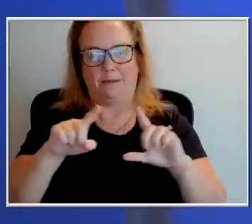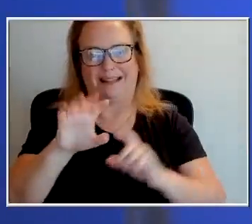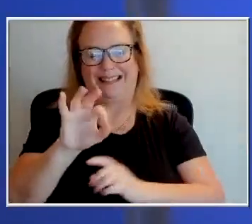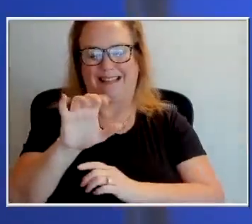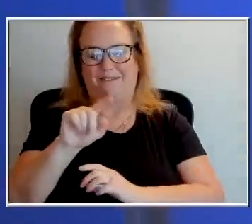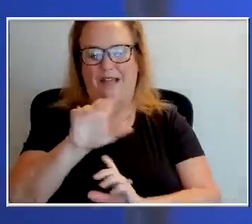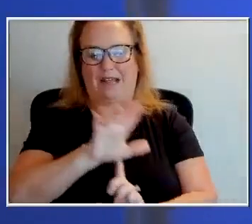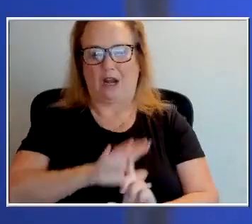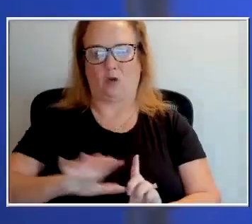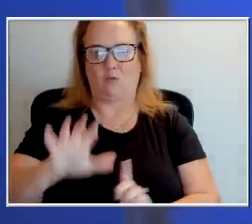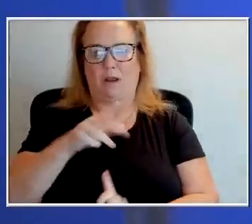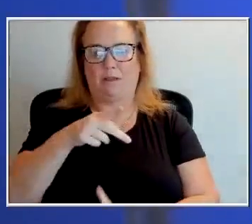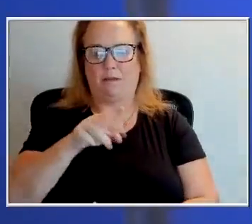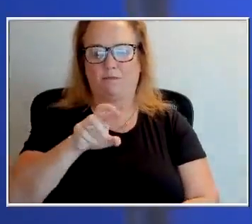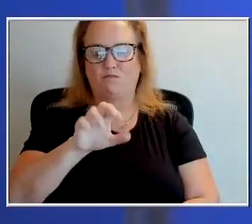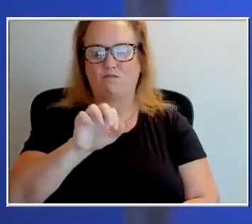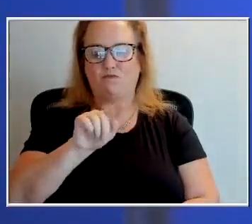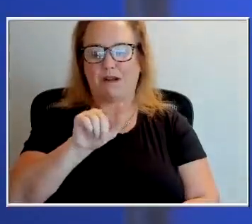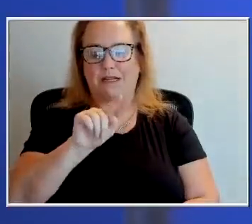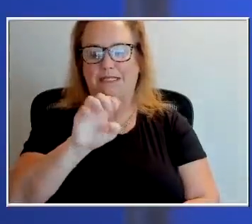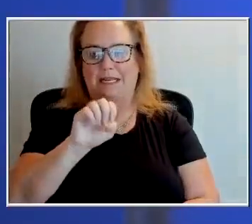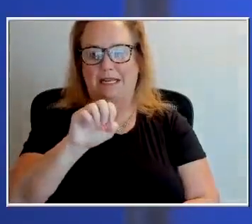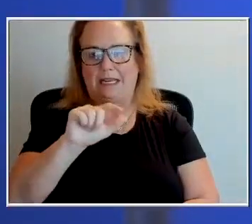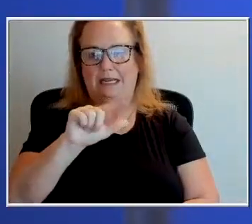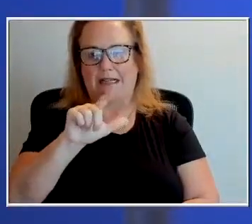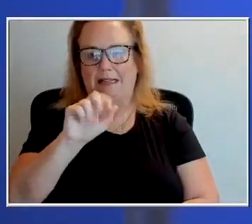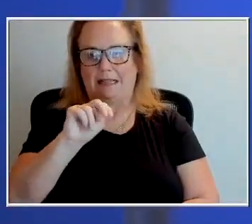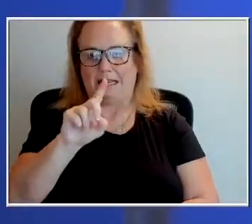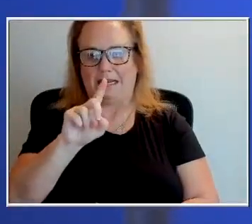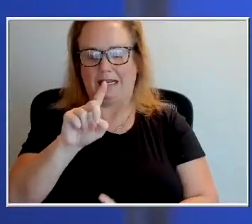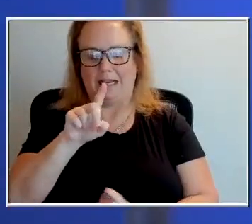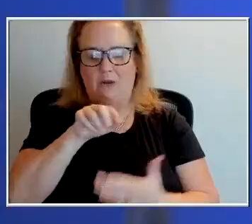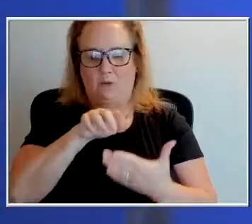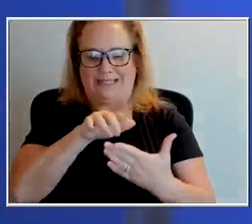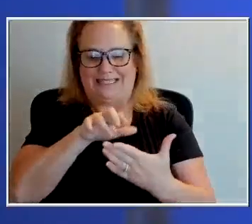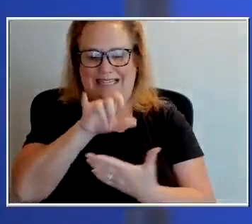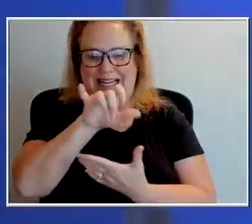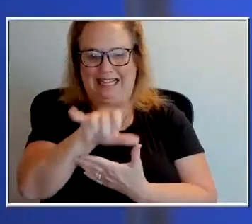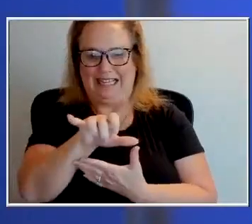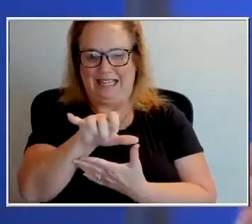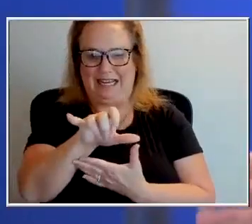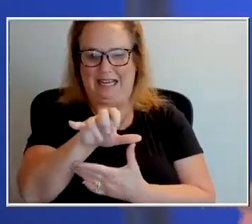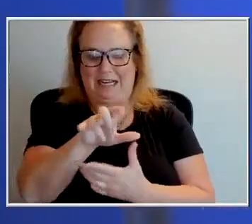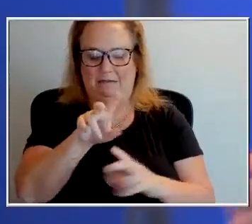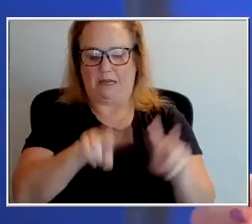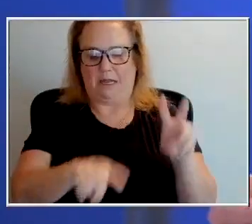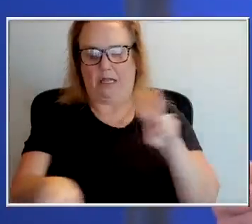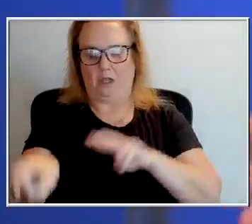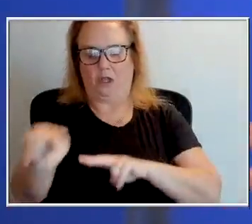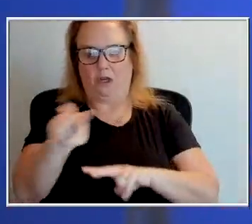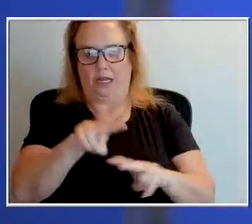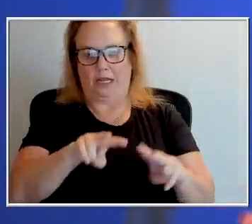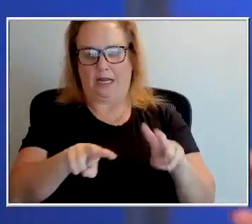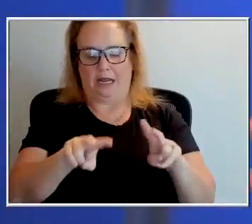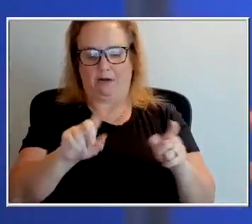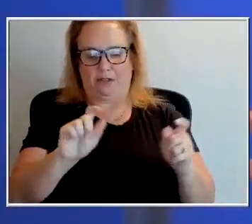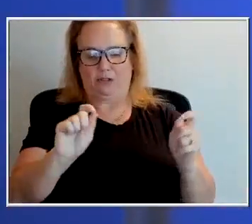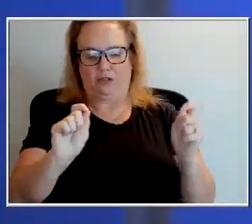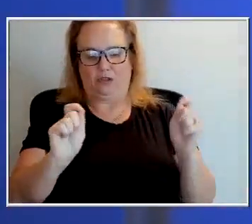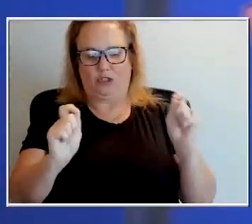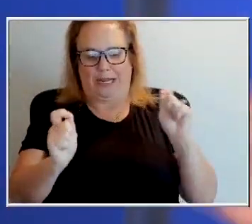the prostate gland. And so we've been able to study that and look at how signaling is changing. And we think